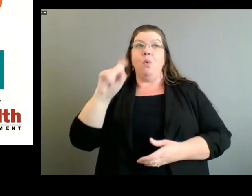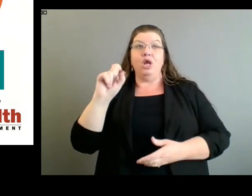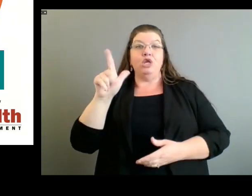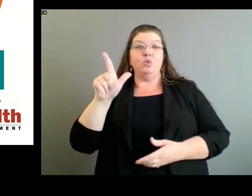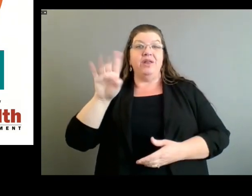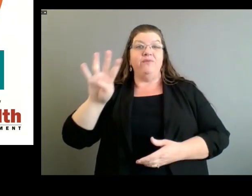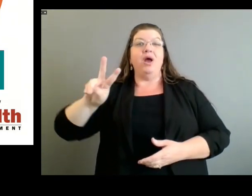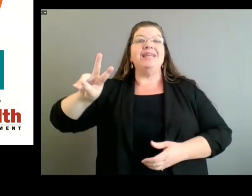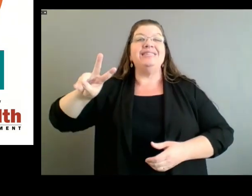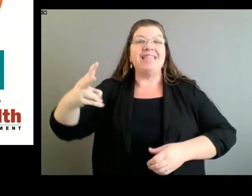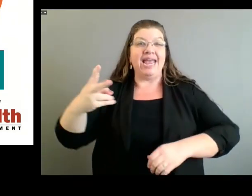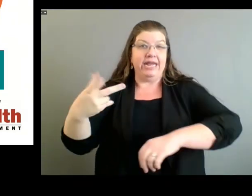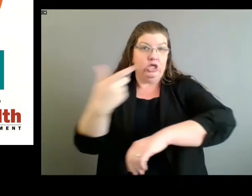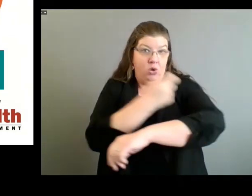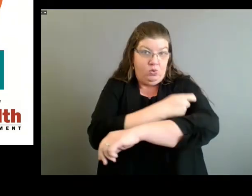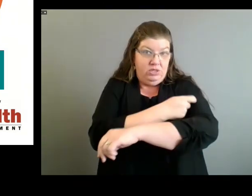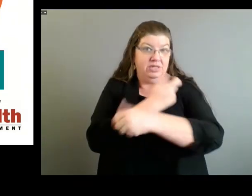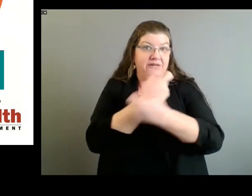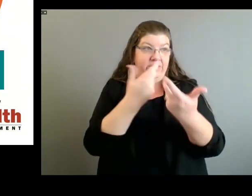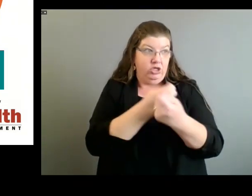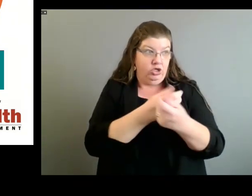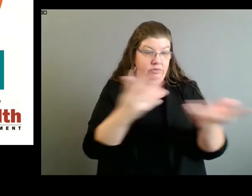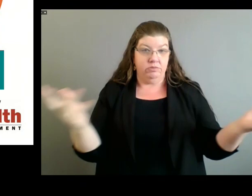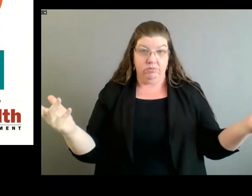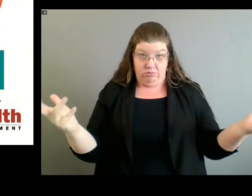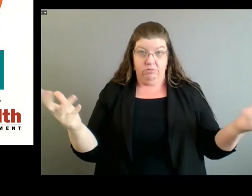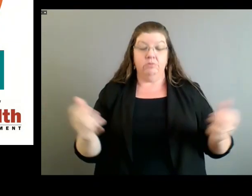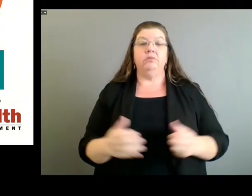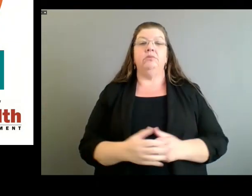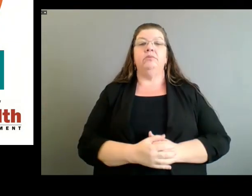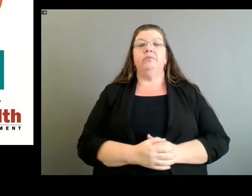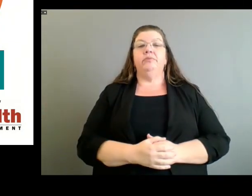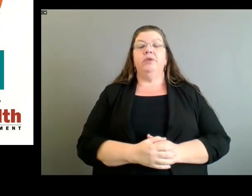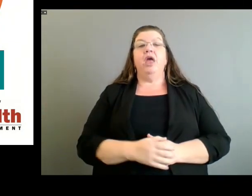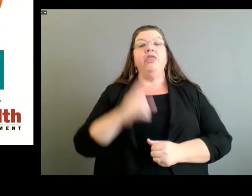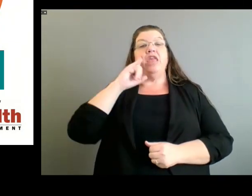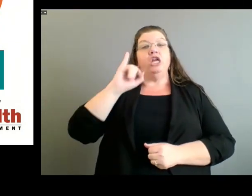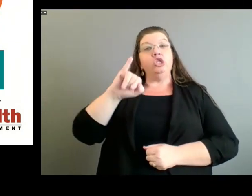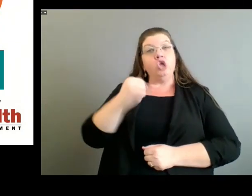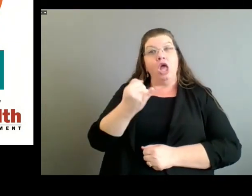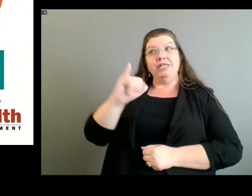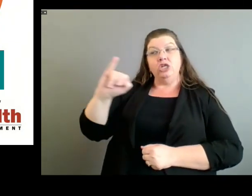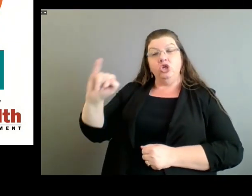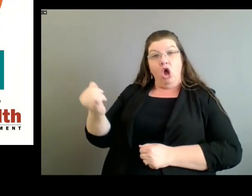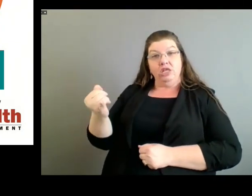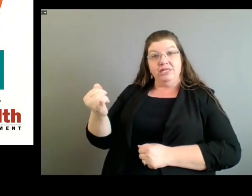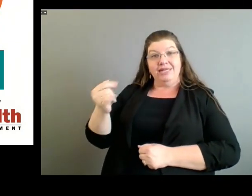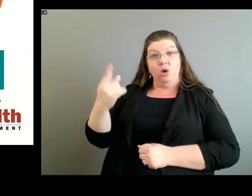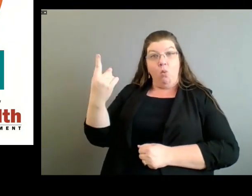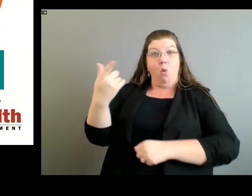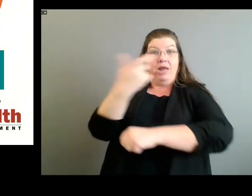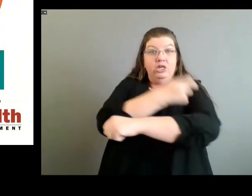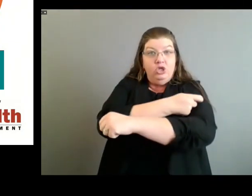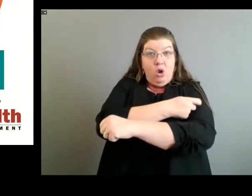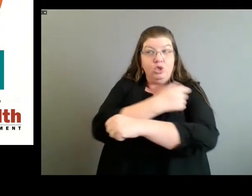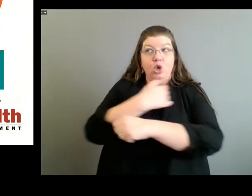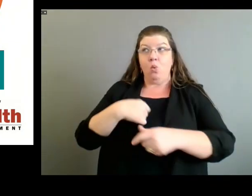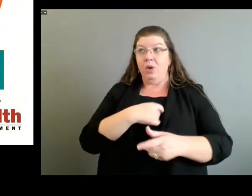63,124 second doses. And of the single dose Johnson & Johnson, we have